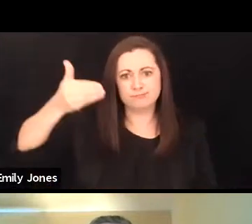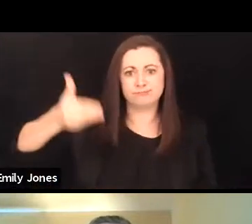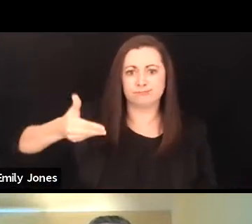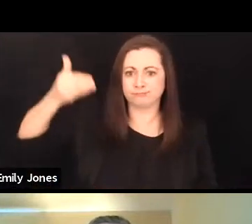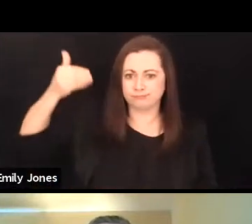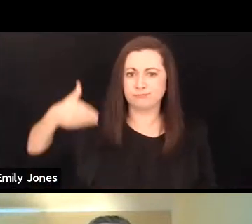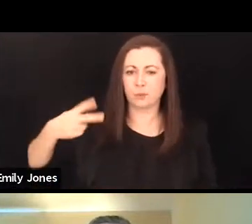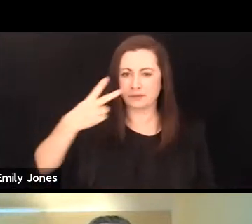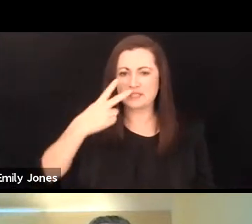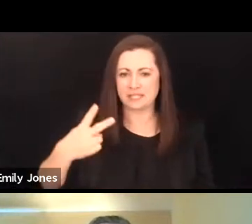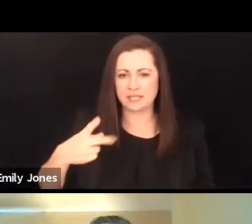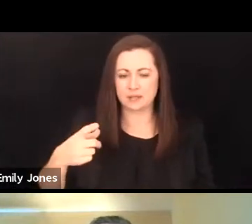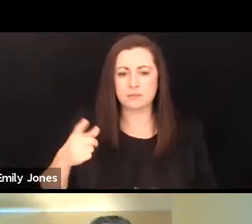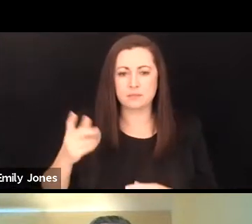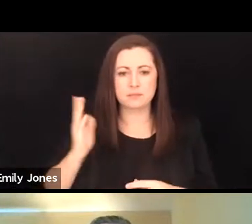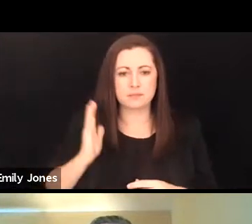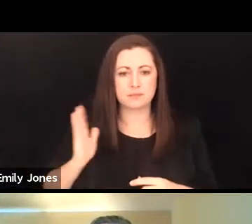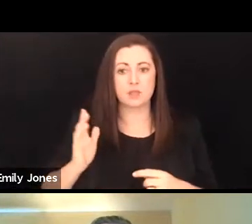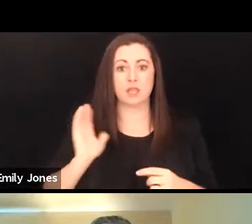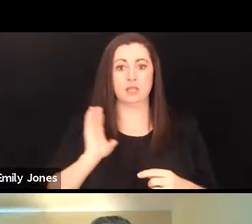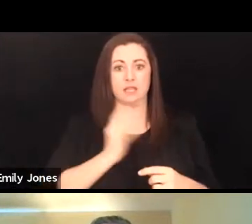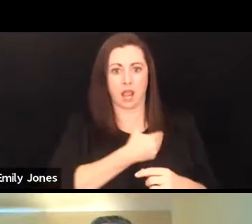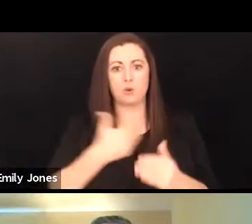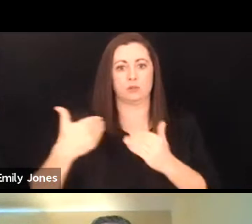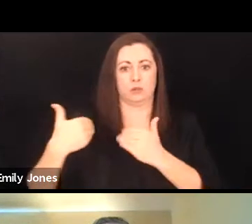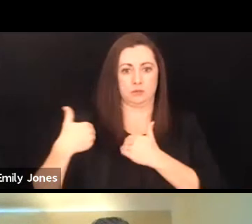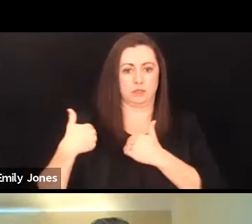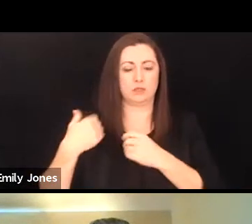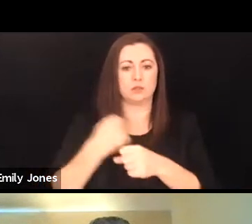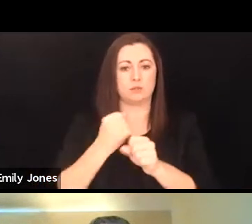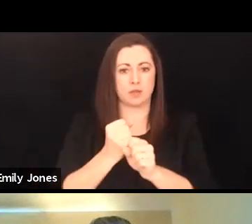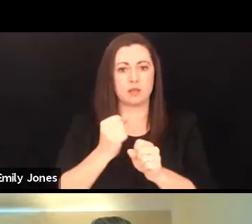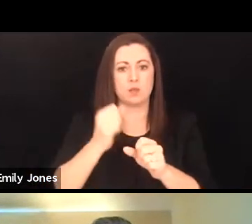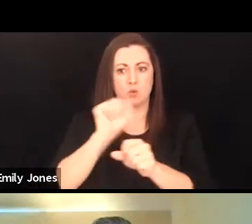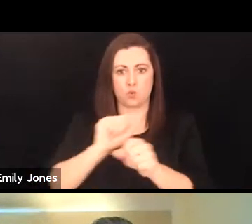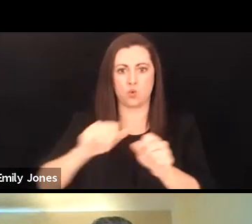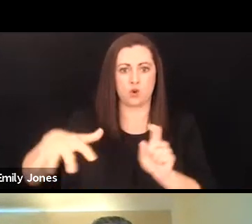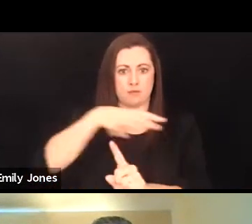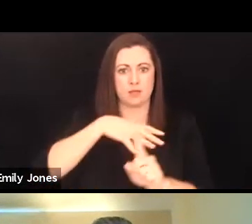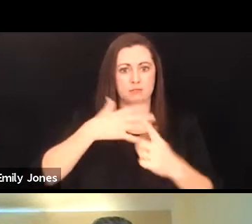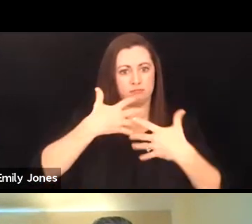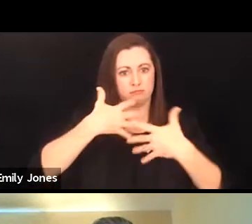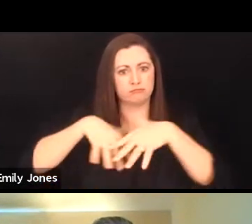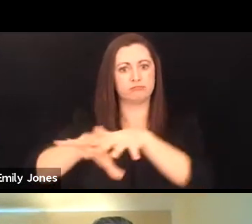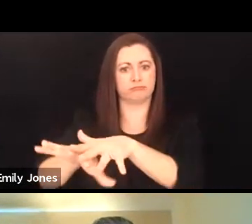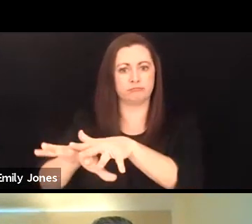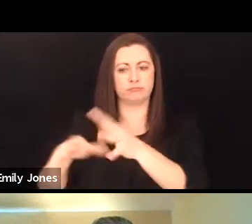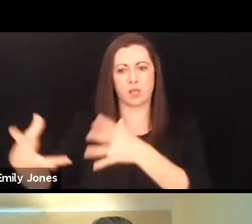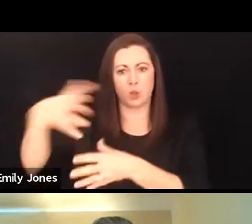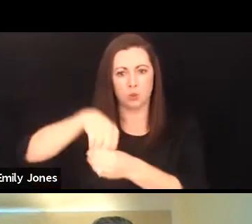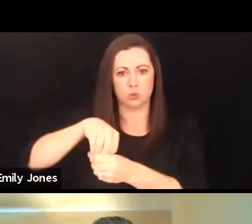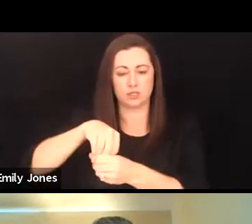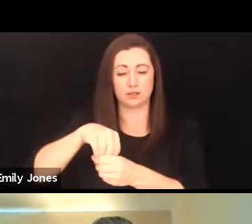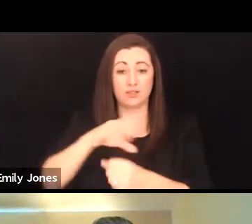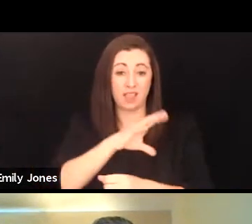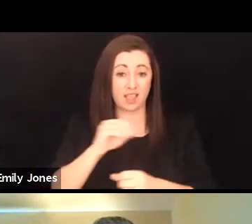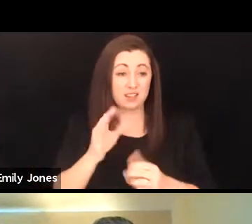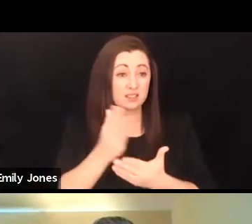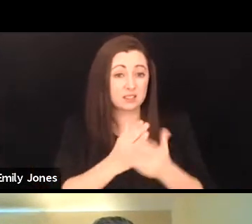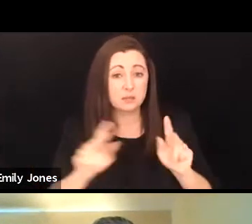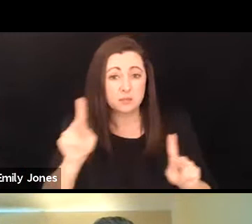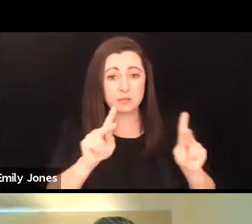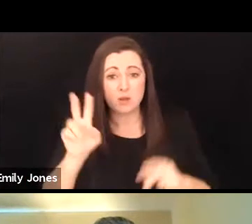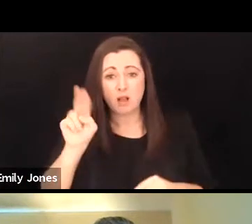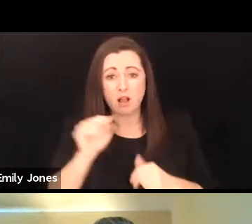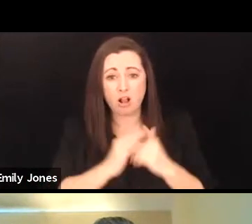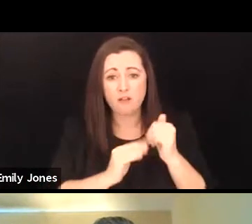it's our responsibility to integrate the workplace. And the fact that some people are going to be uncomfortable with that is